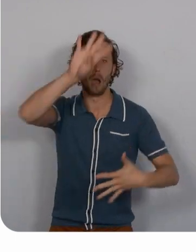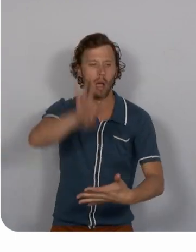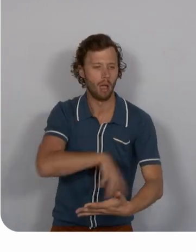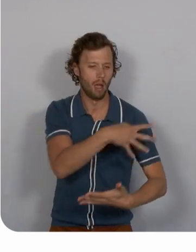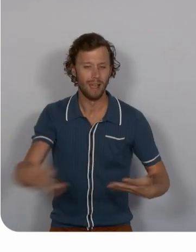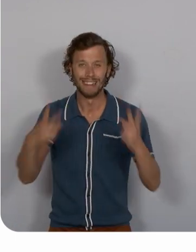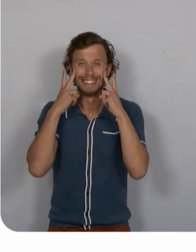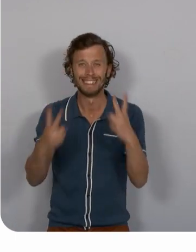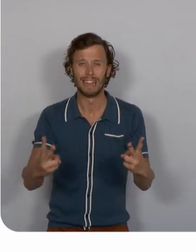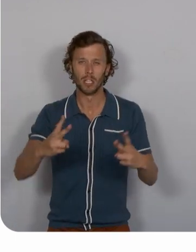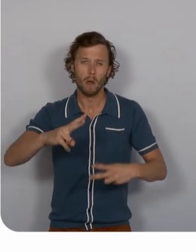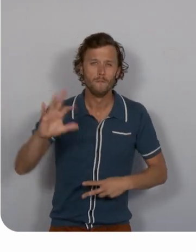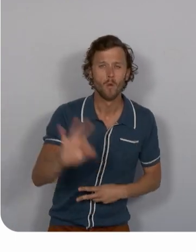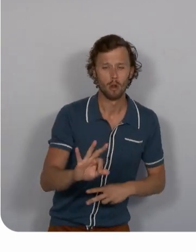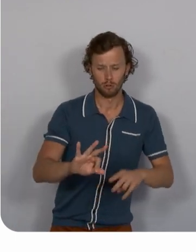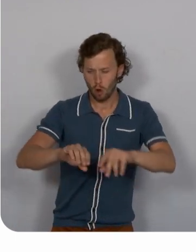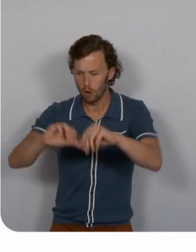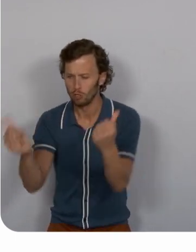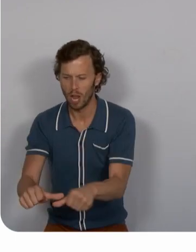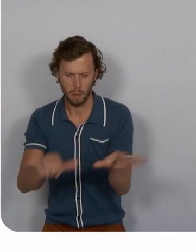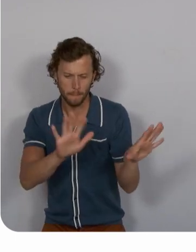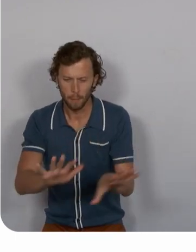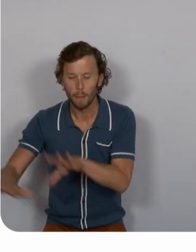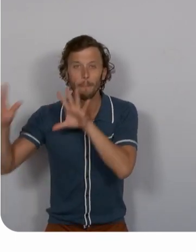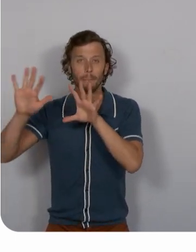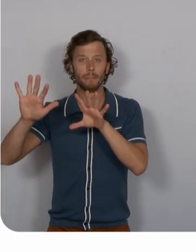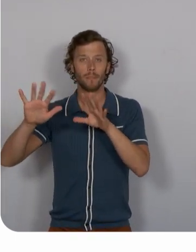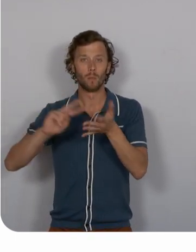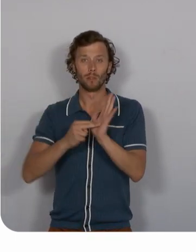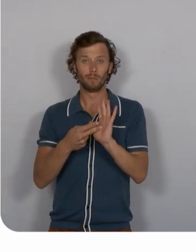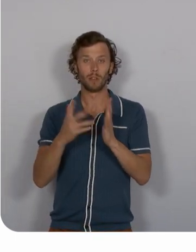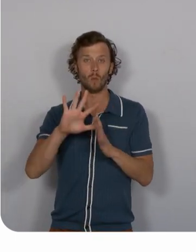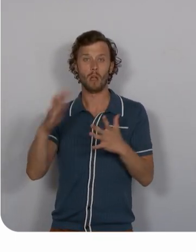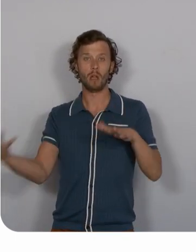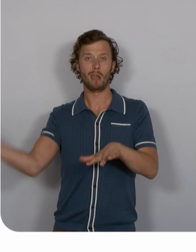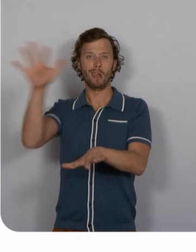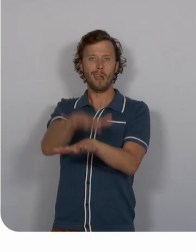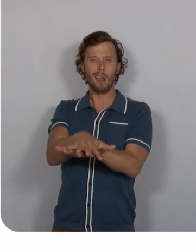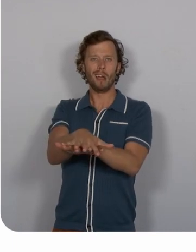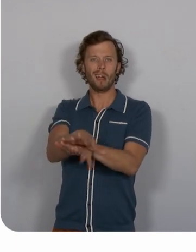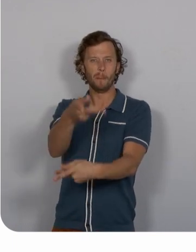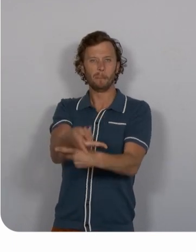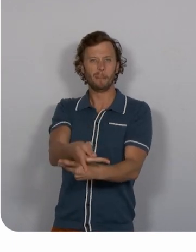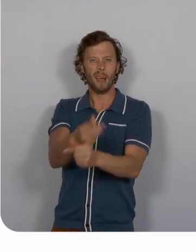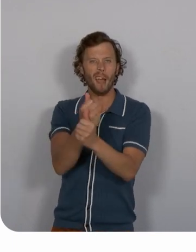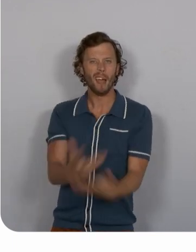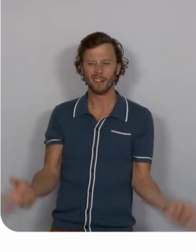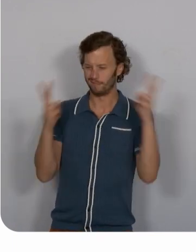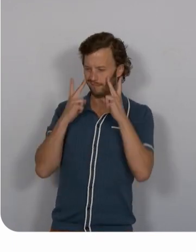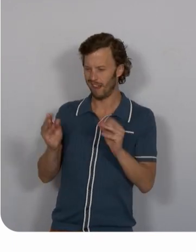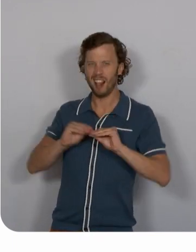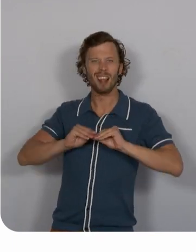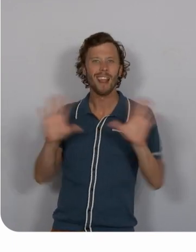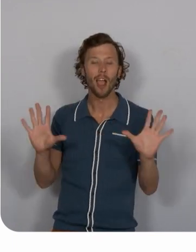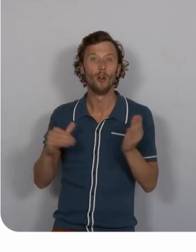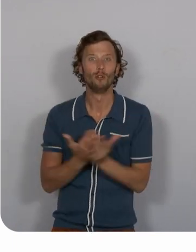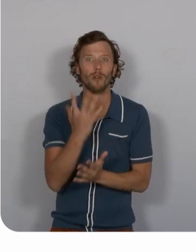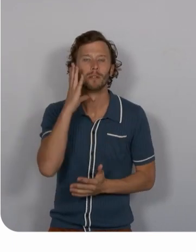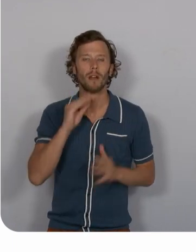and objects. Once they're mapped, they become a part of your virtual environment too. This makes a lot of new experiences